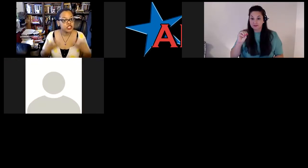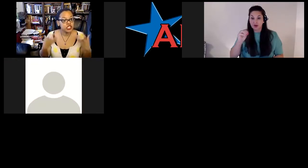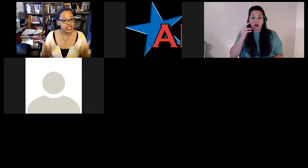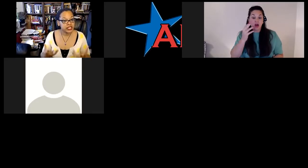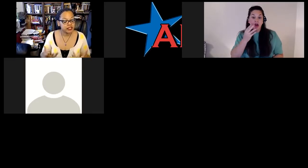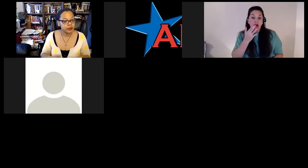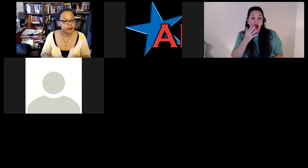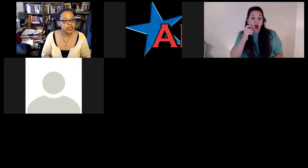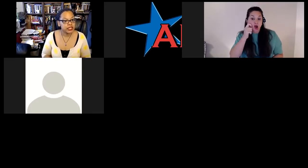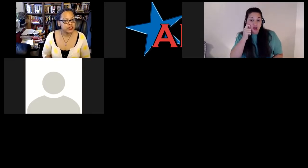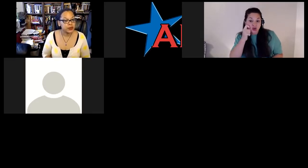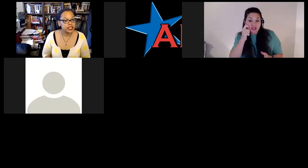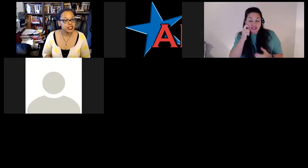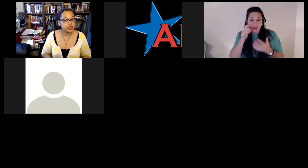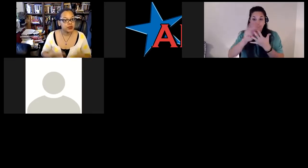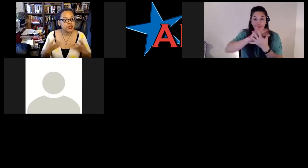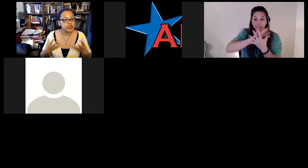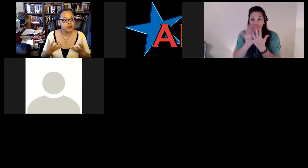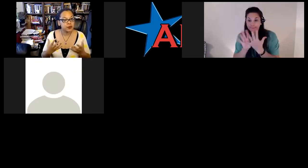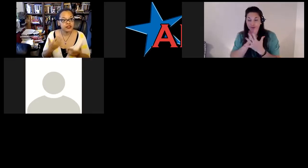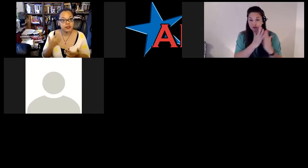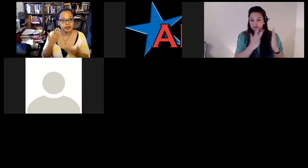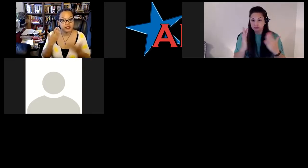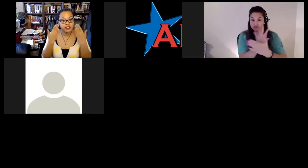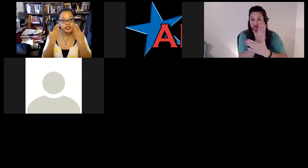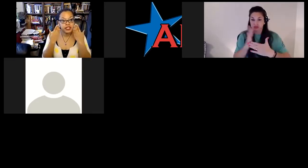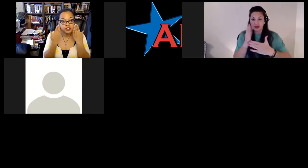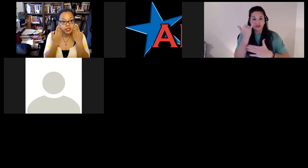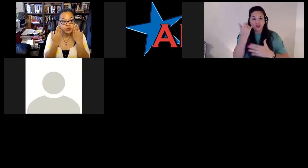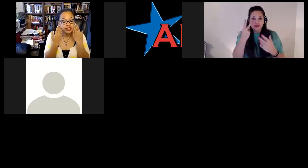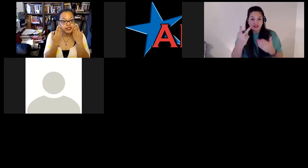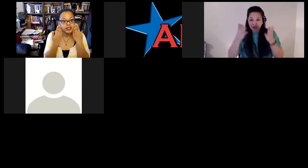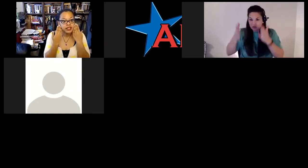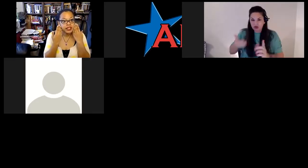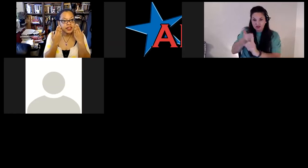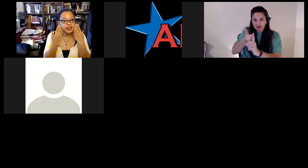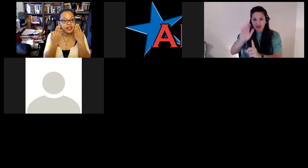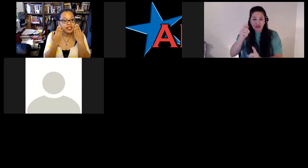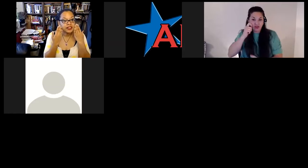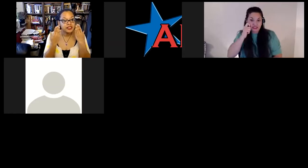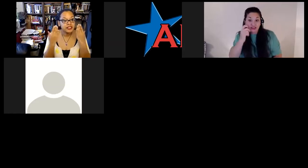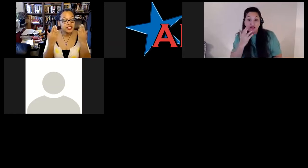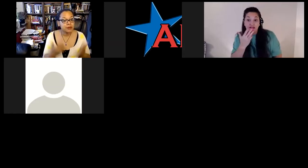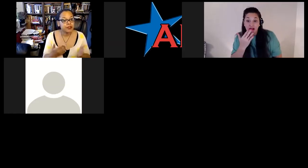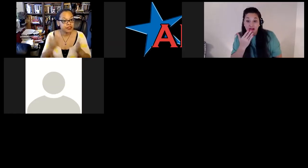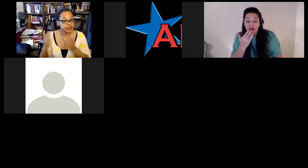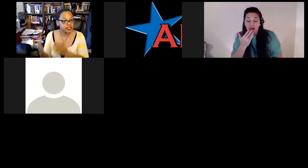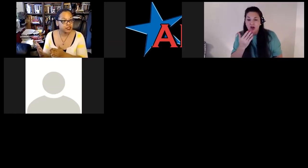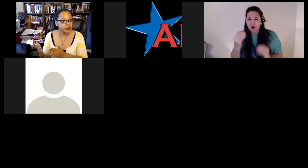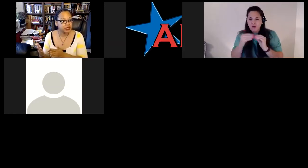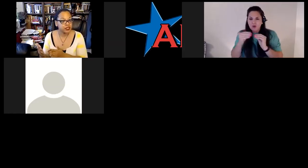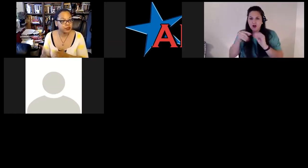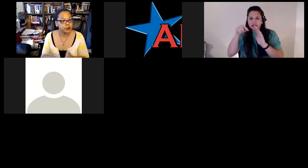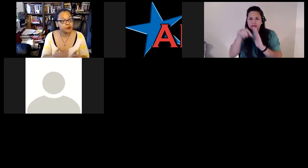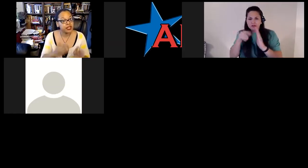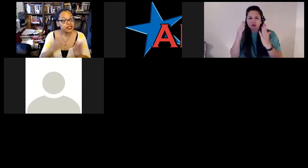or shadeism is when you look at the way someone's skin tone is, and the deeper their skin tone